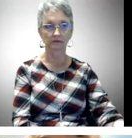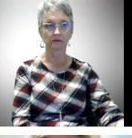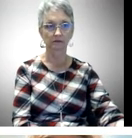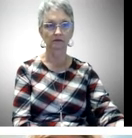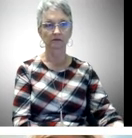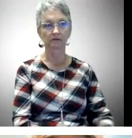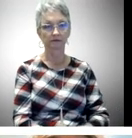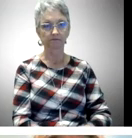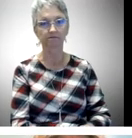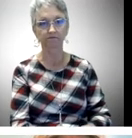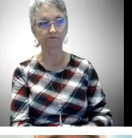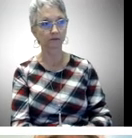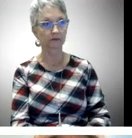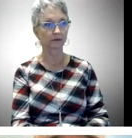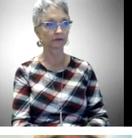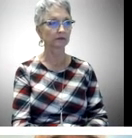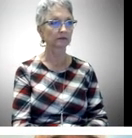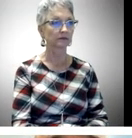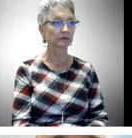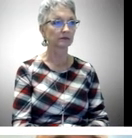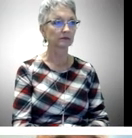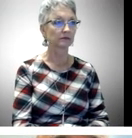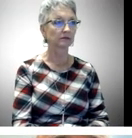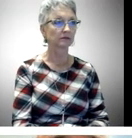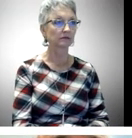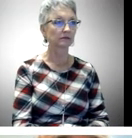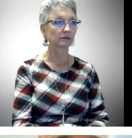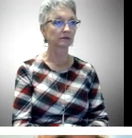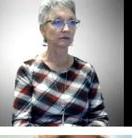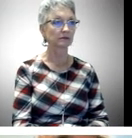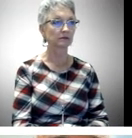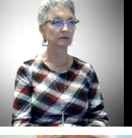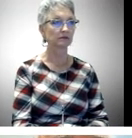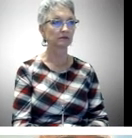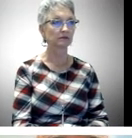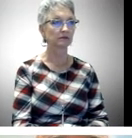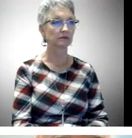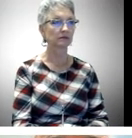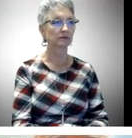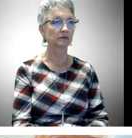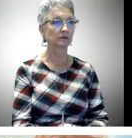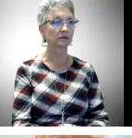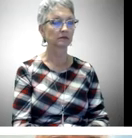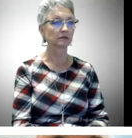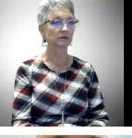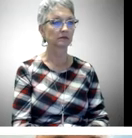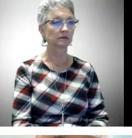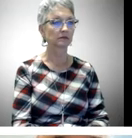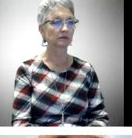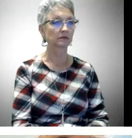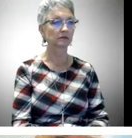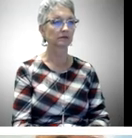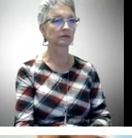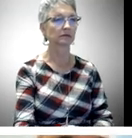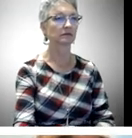how you learn. So what are the benefits of self-determination? First of all, and the amazing thing is there's research to